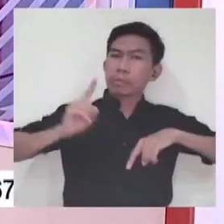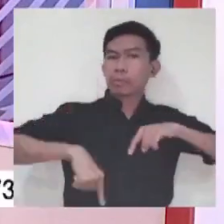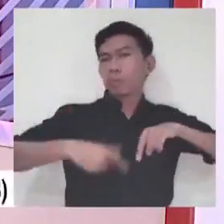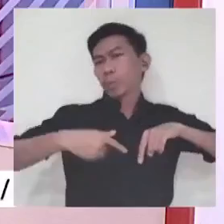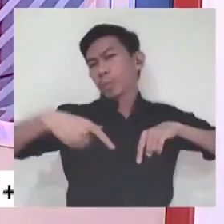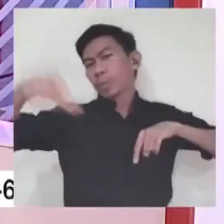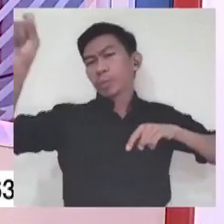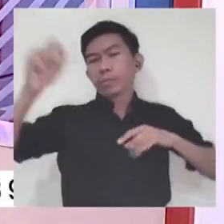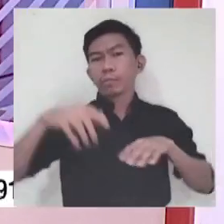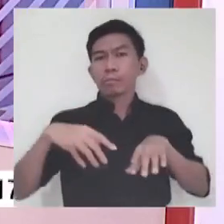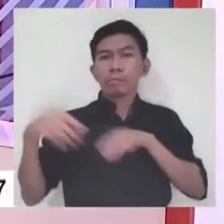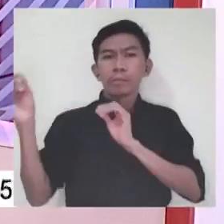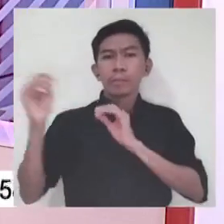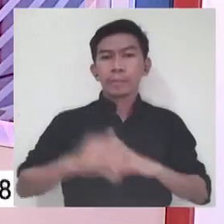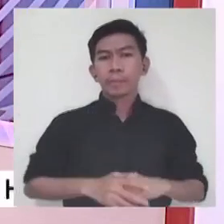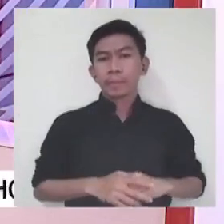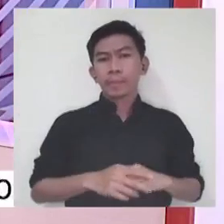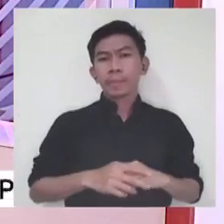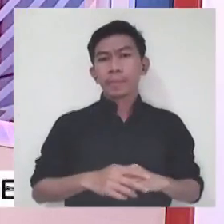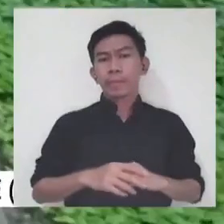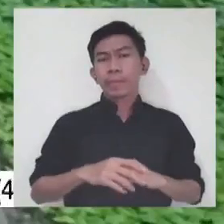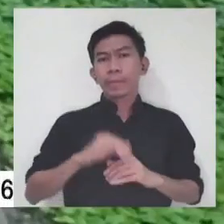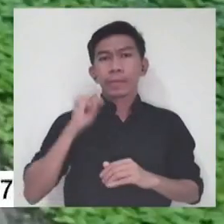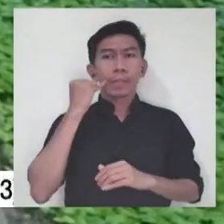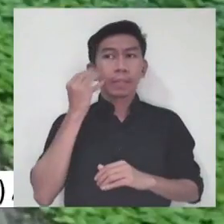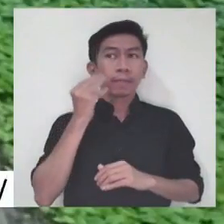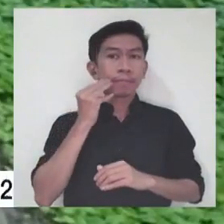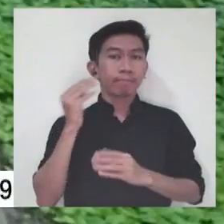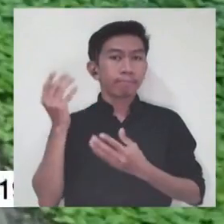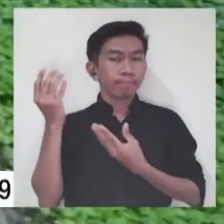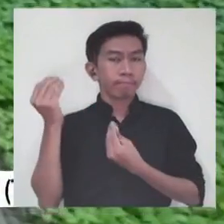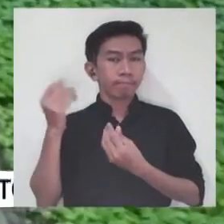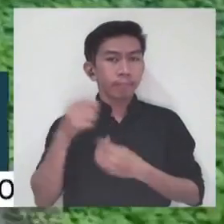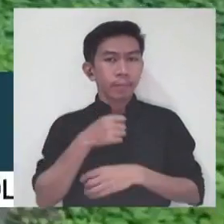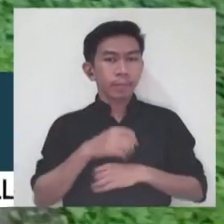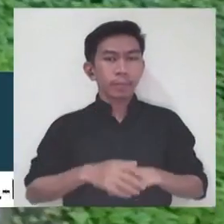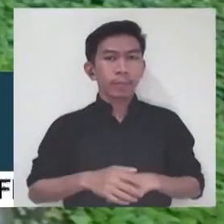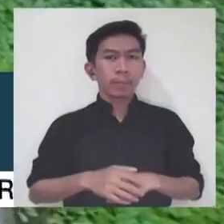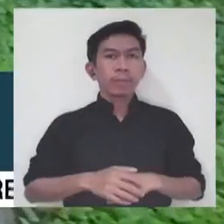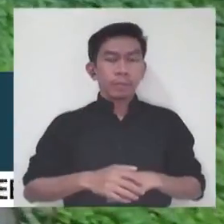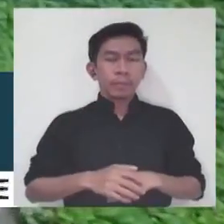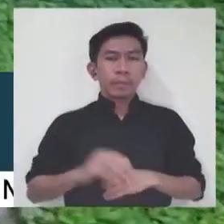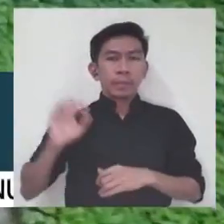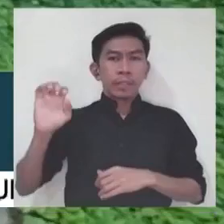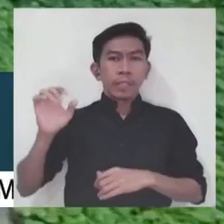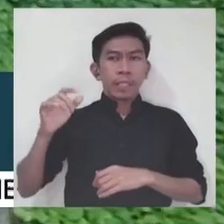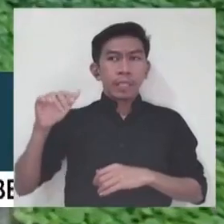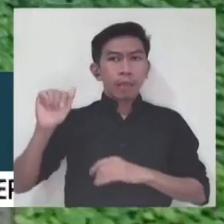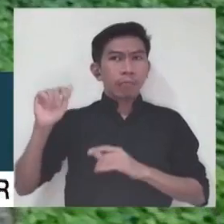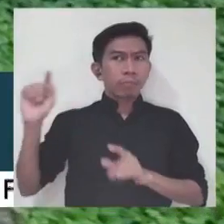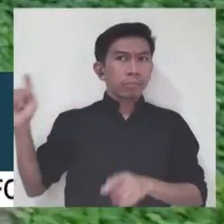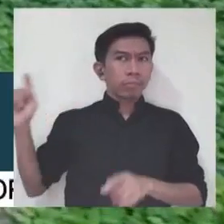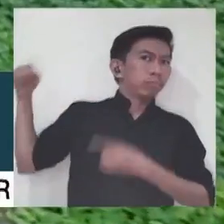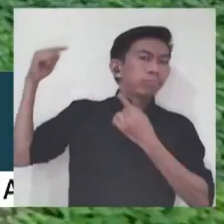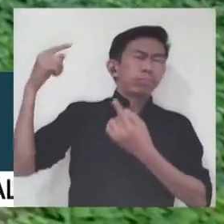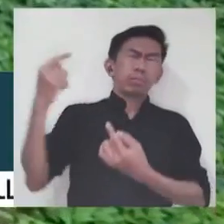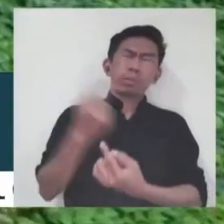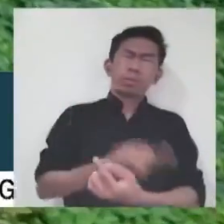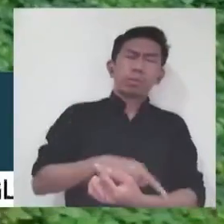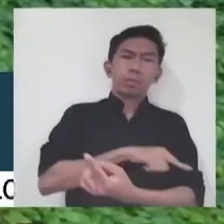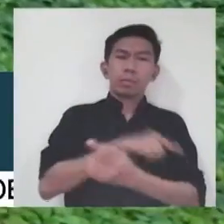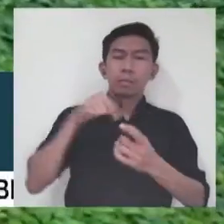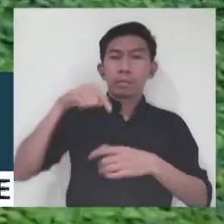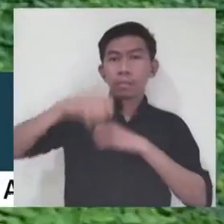line. Jackie? Carmina's Super Typhoon Egay, one of the strongest storms to hit the country this year, has left